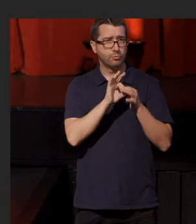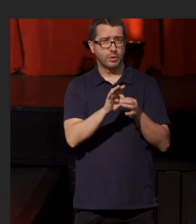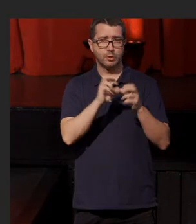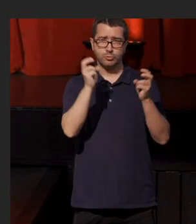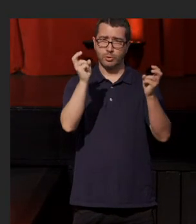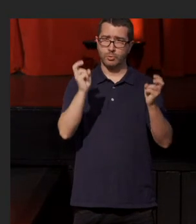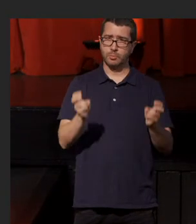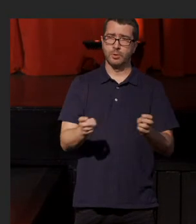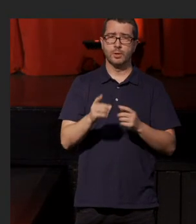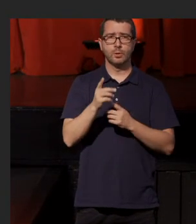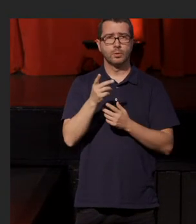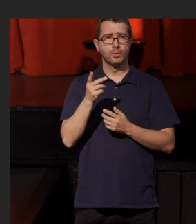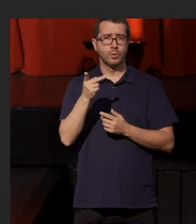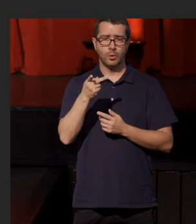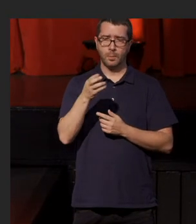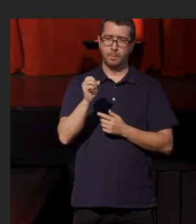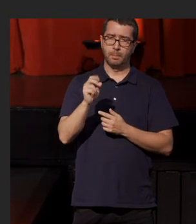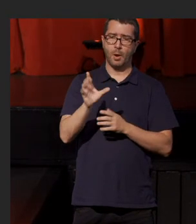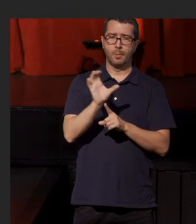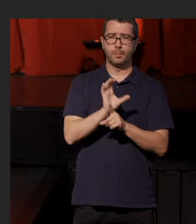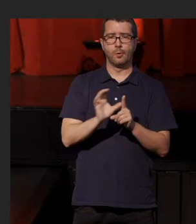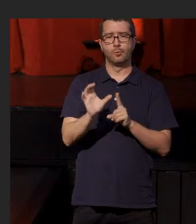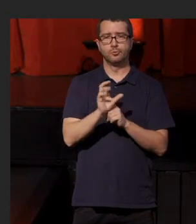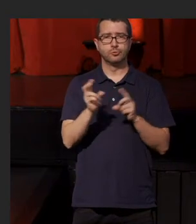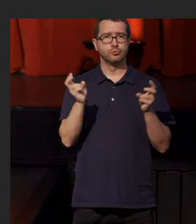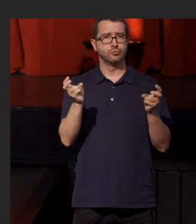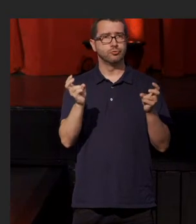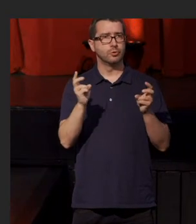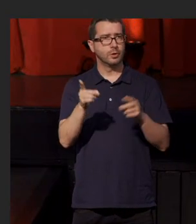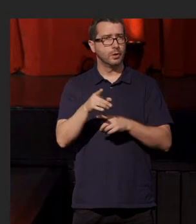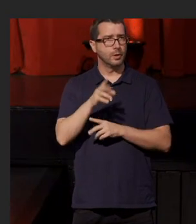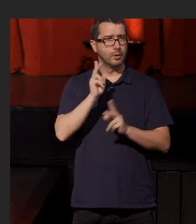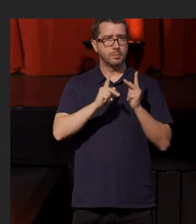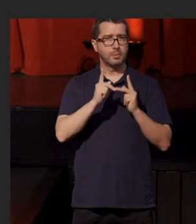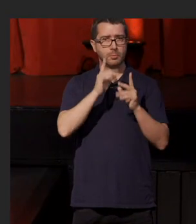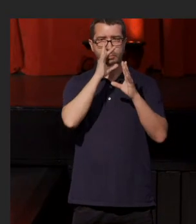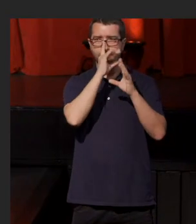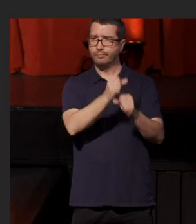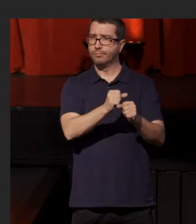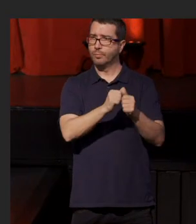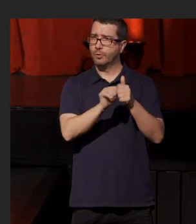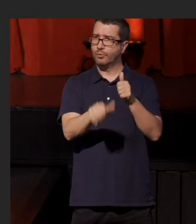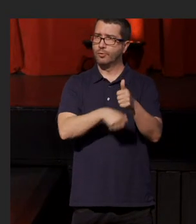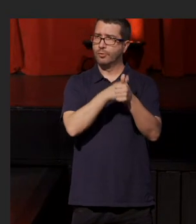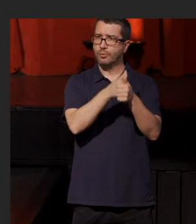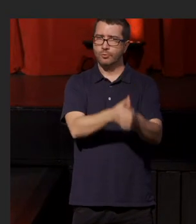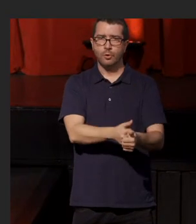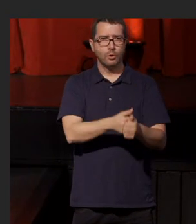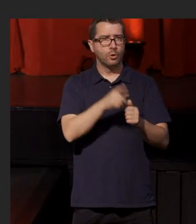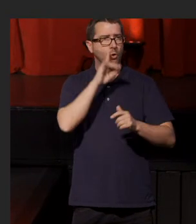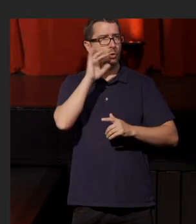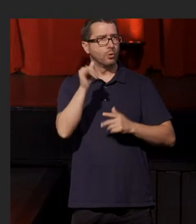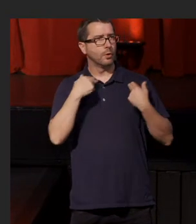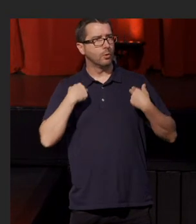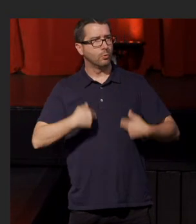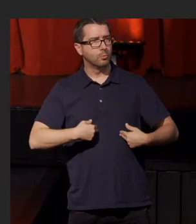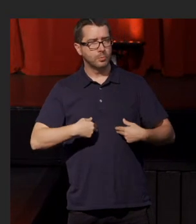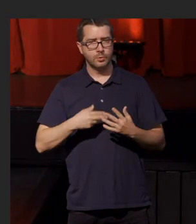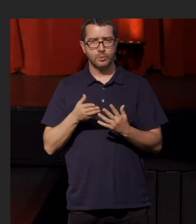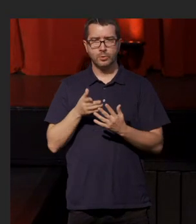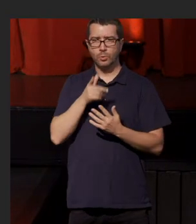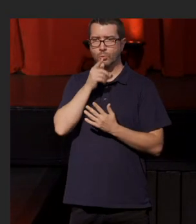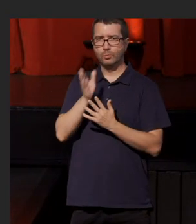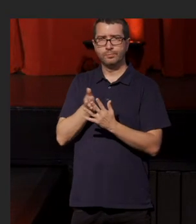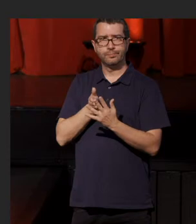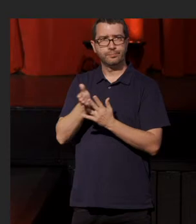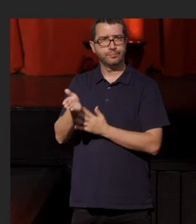pop culture kinds of things to create followings and appear to be a human being. And this infiltrated the 2016 campaign